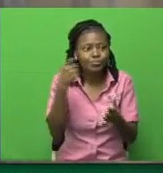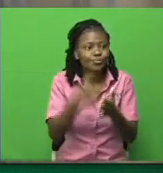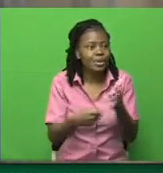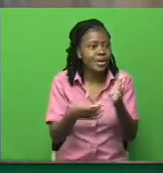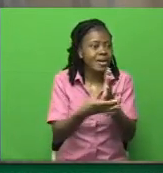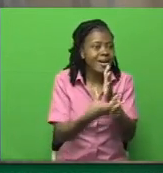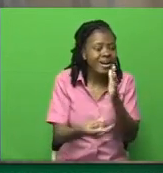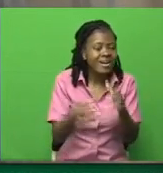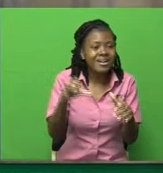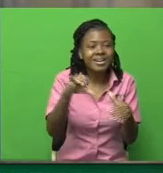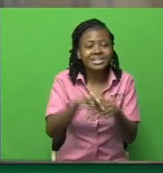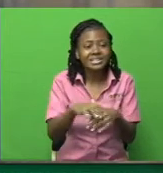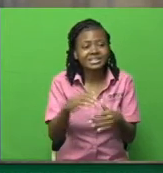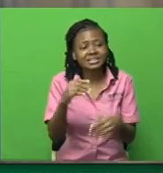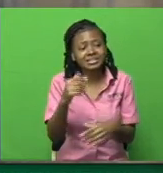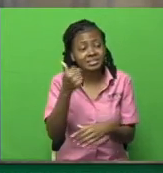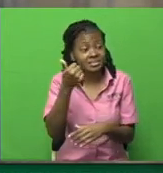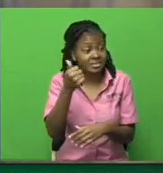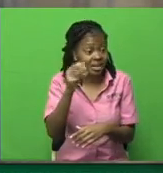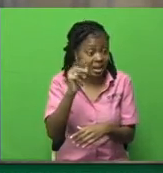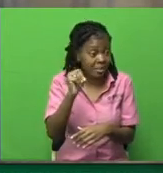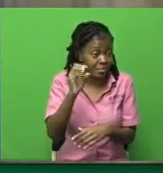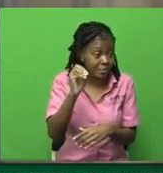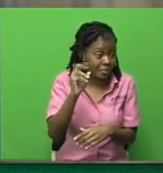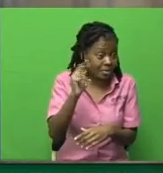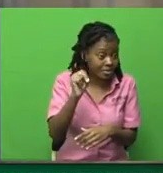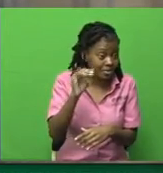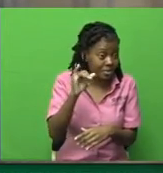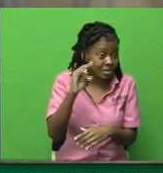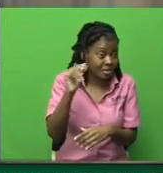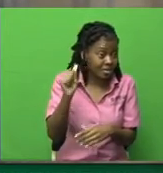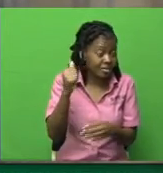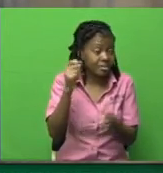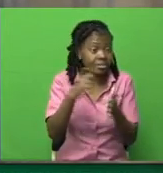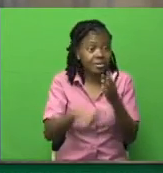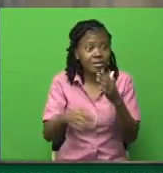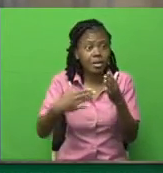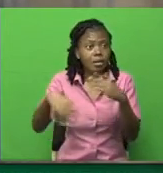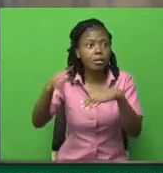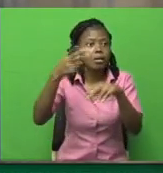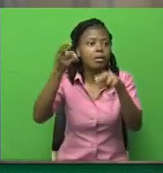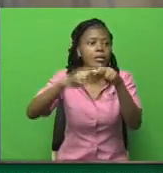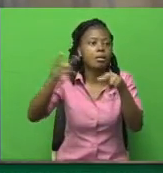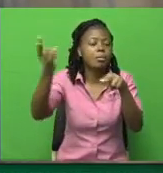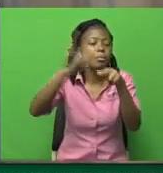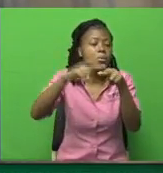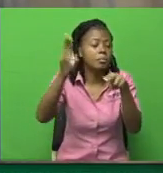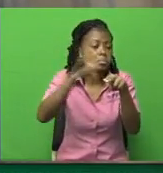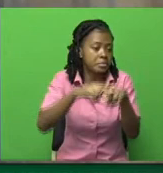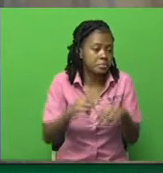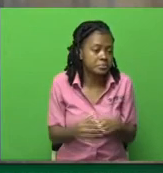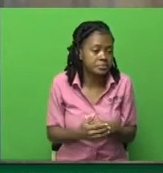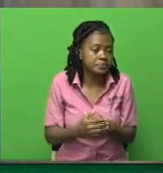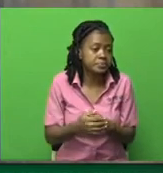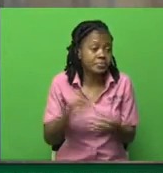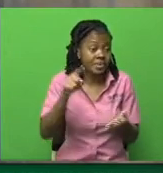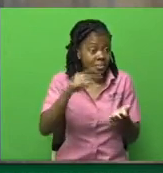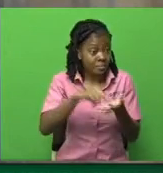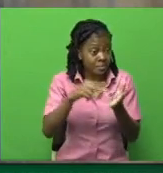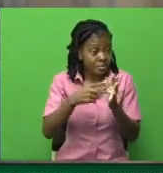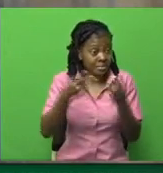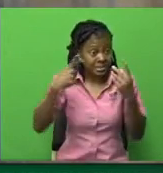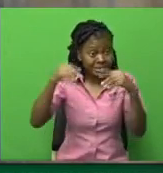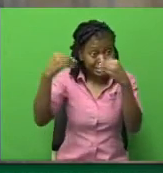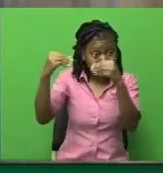ammonia prices these high prices are directly responsible for the increase in Revenue government experience in